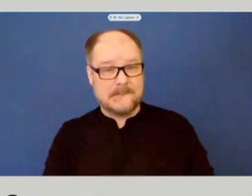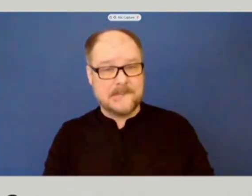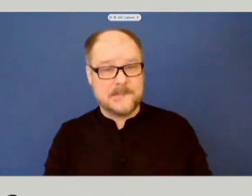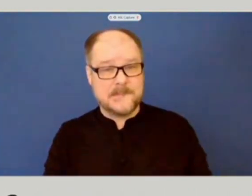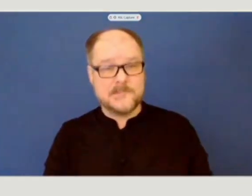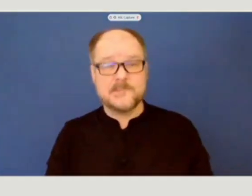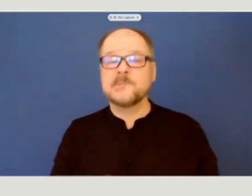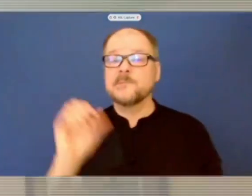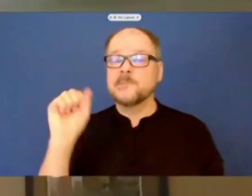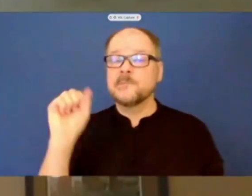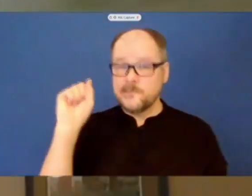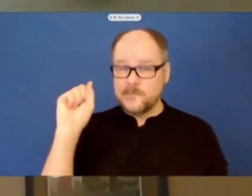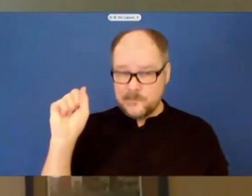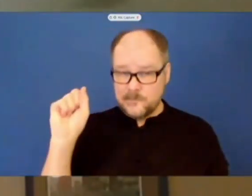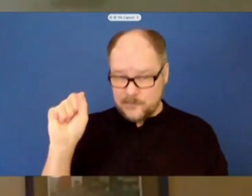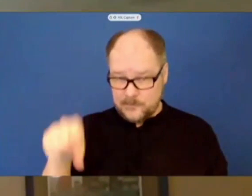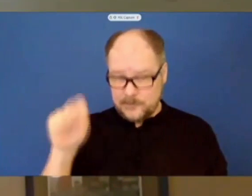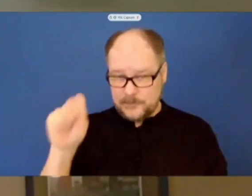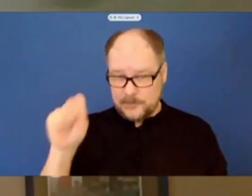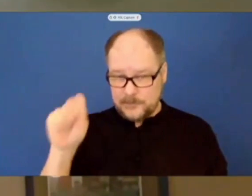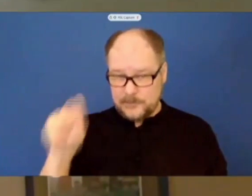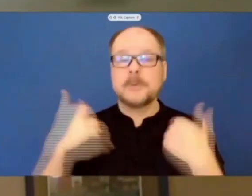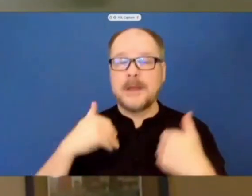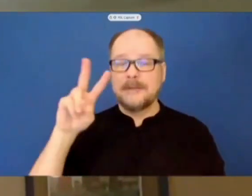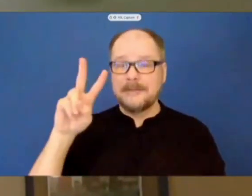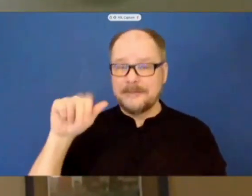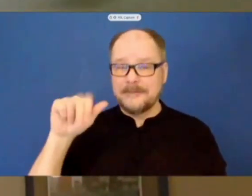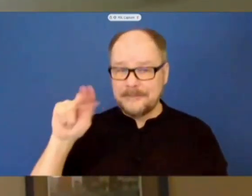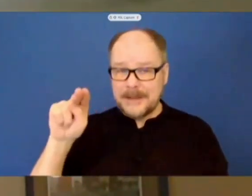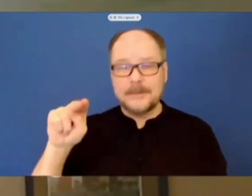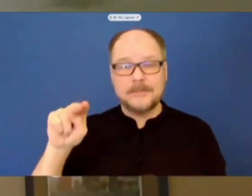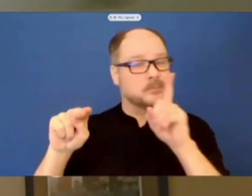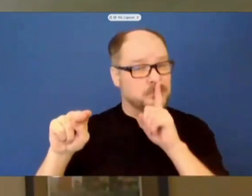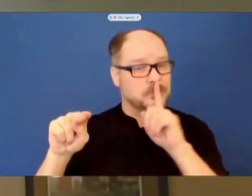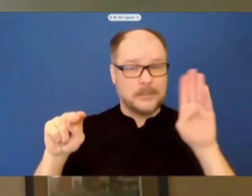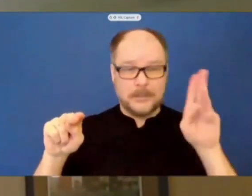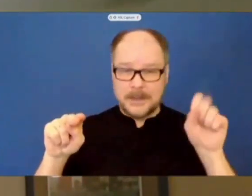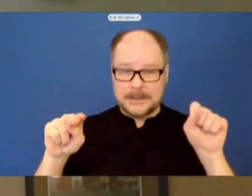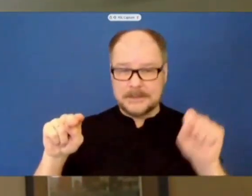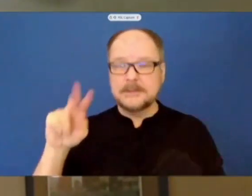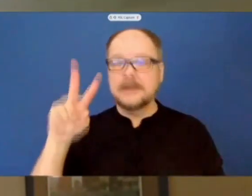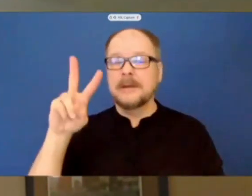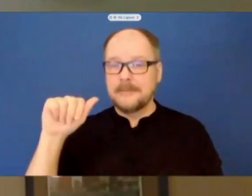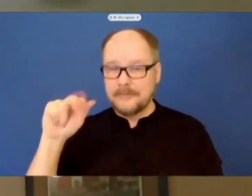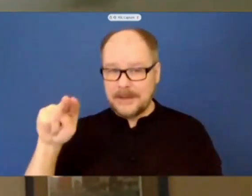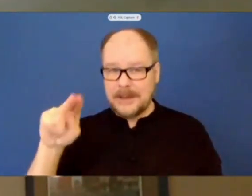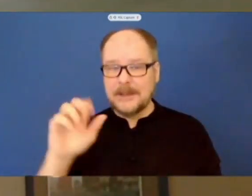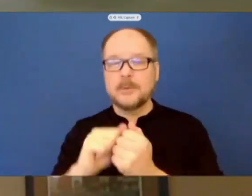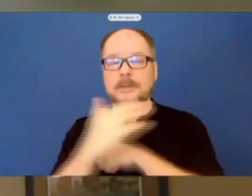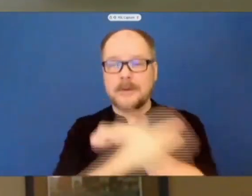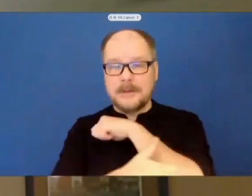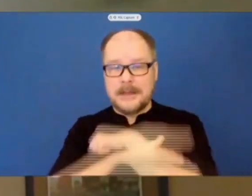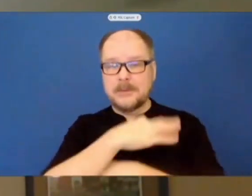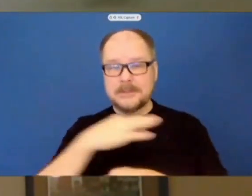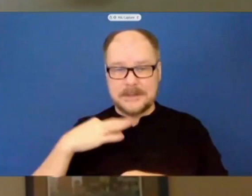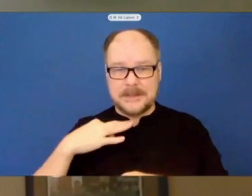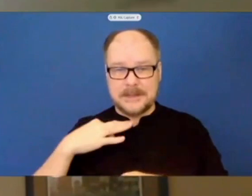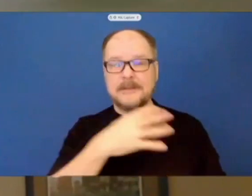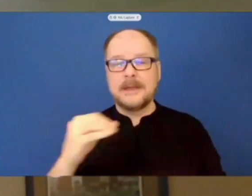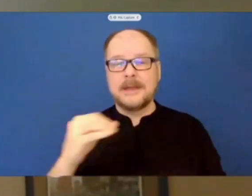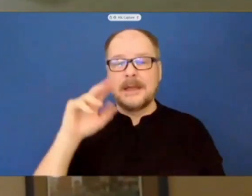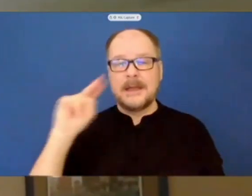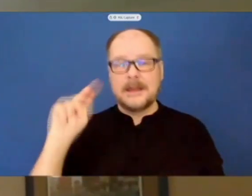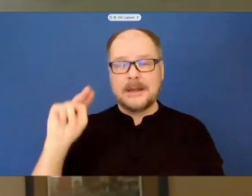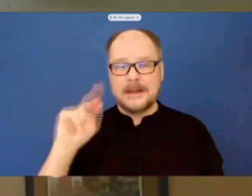Yes, we have vans that we're using with county staff driving them, and we also have our MTS buses. And